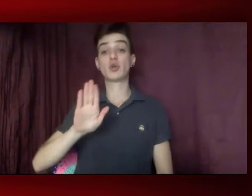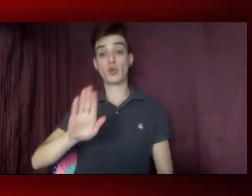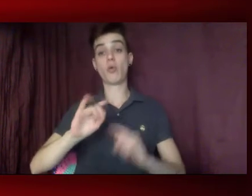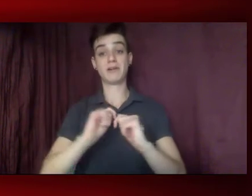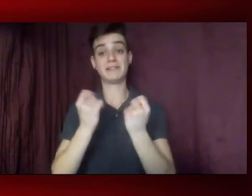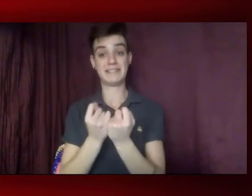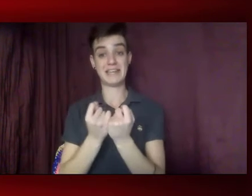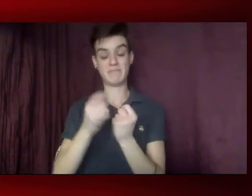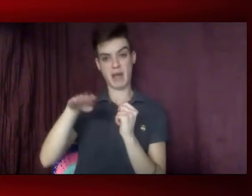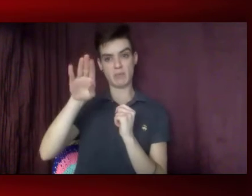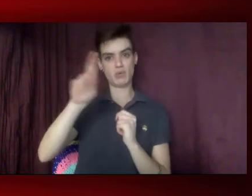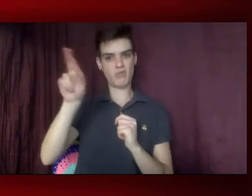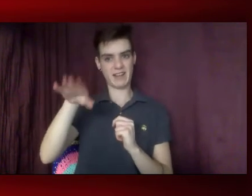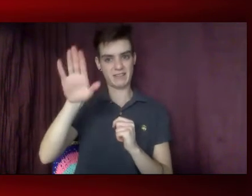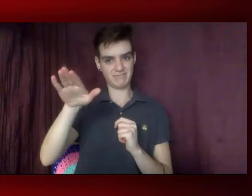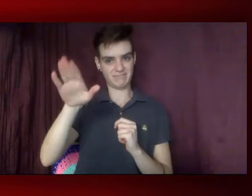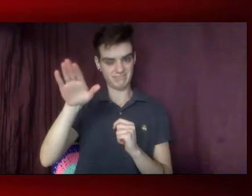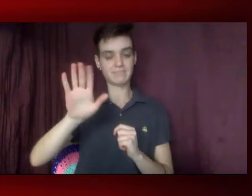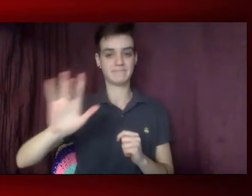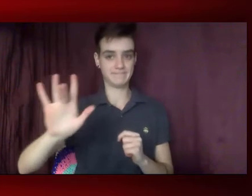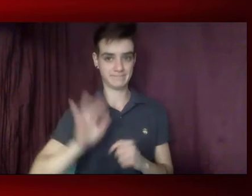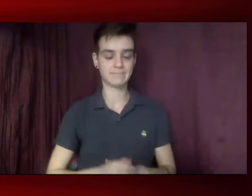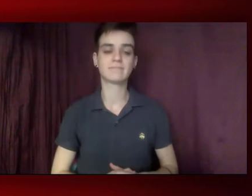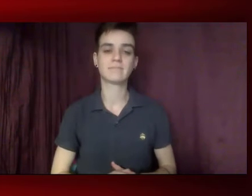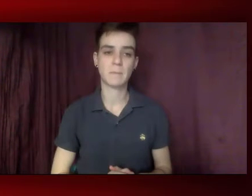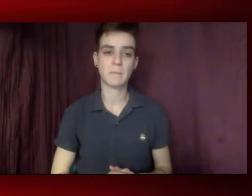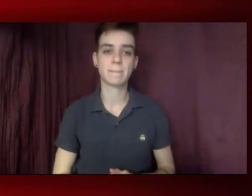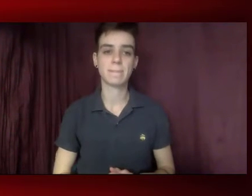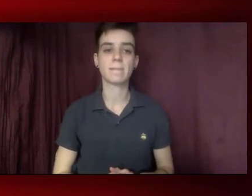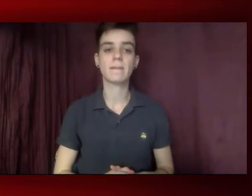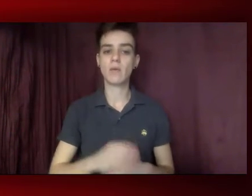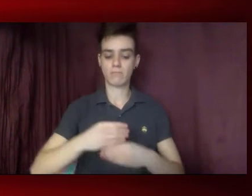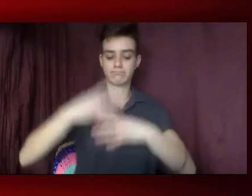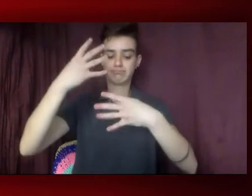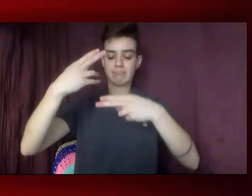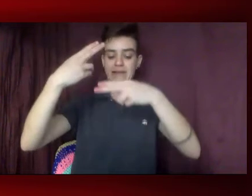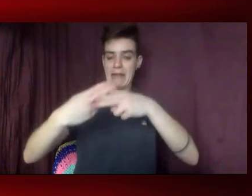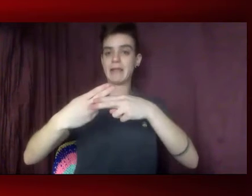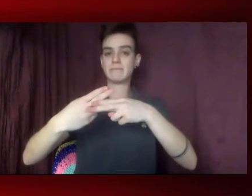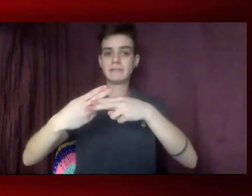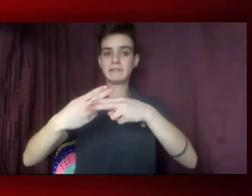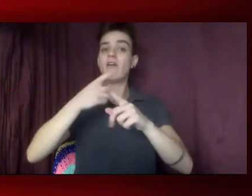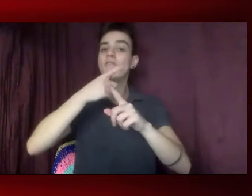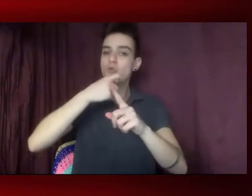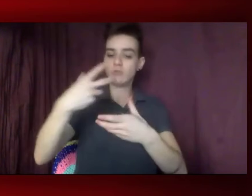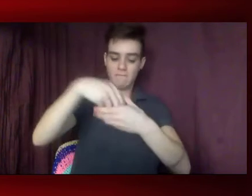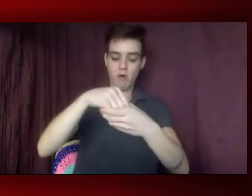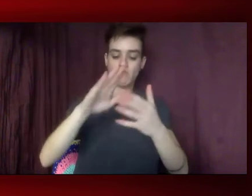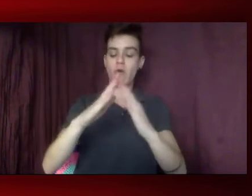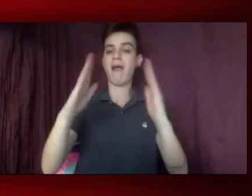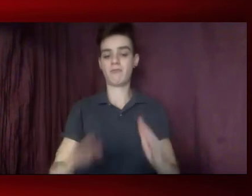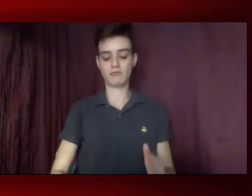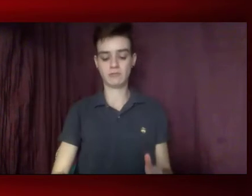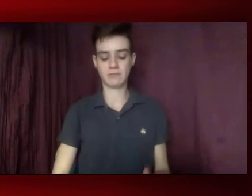right-hand corner of the main navigation screen, you'll see the names of those folks who are part of your house meetings. You all